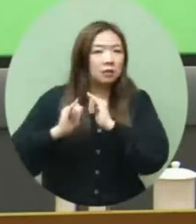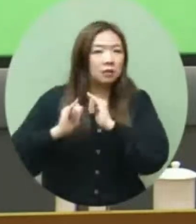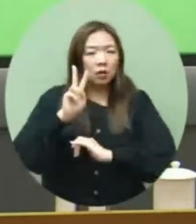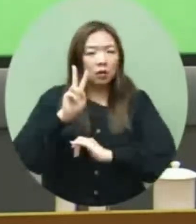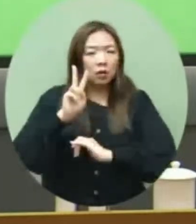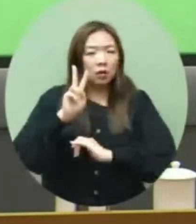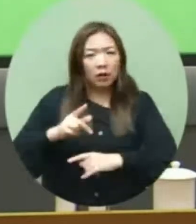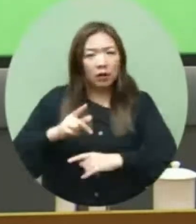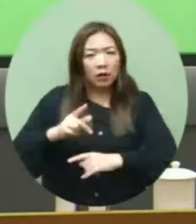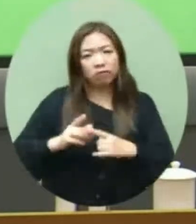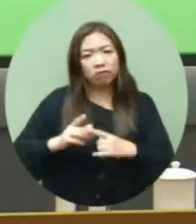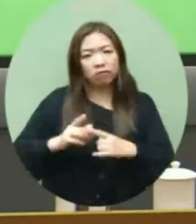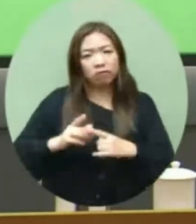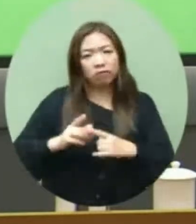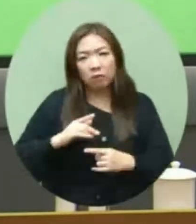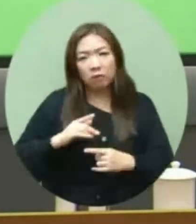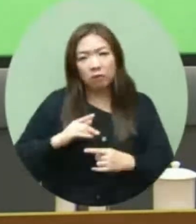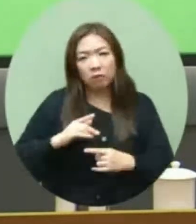We need to